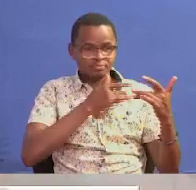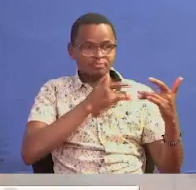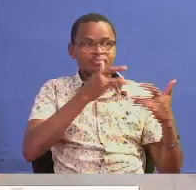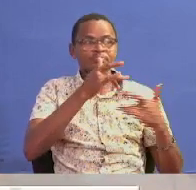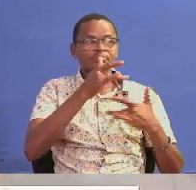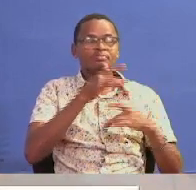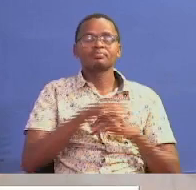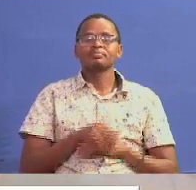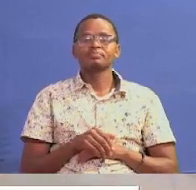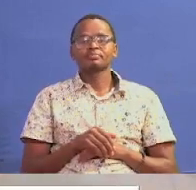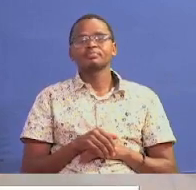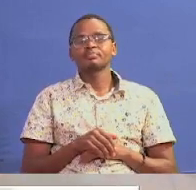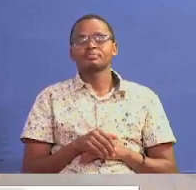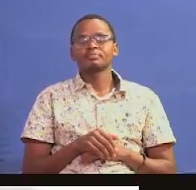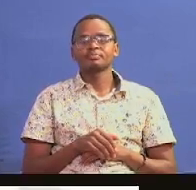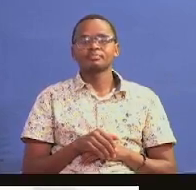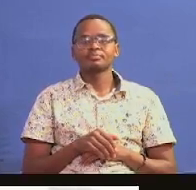concerned?